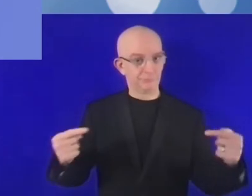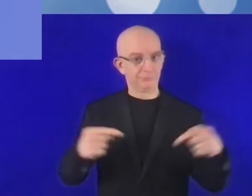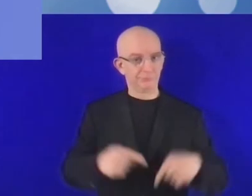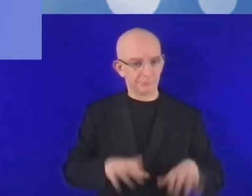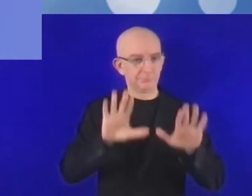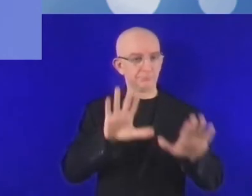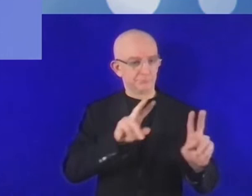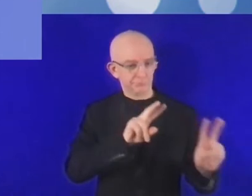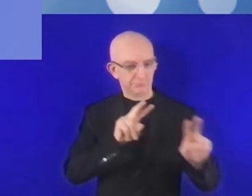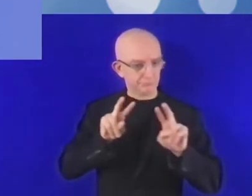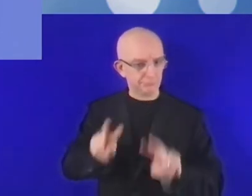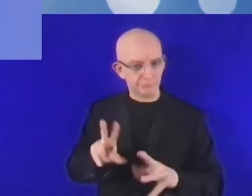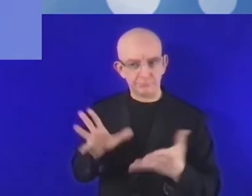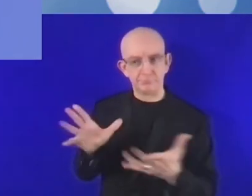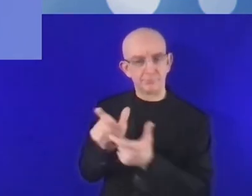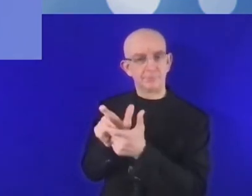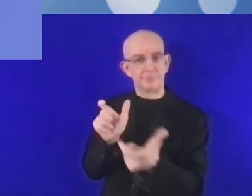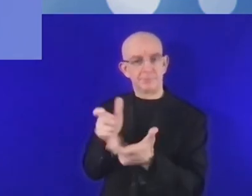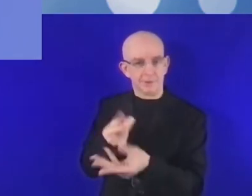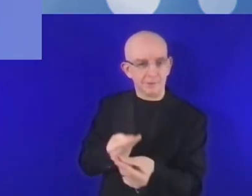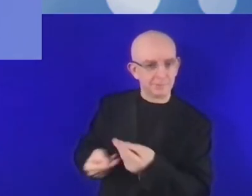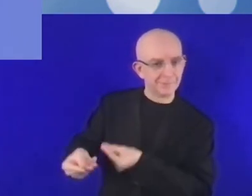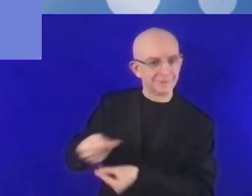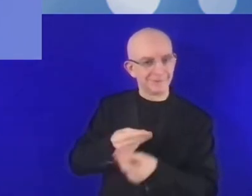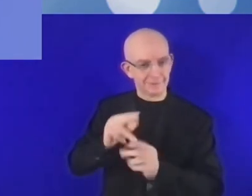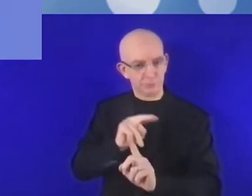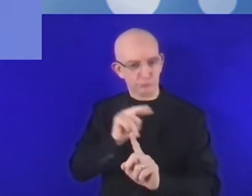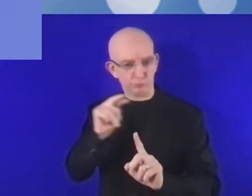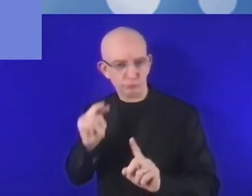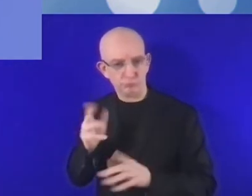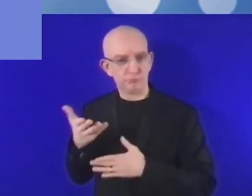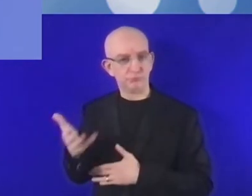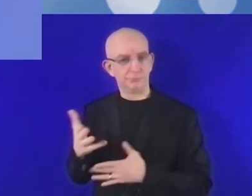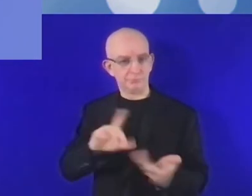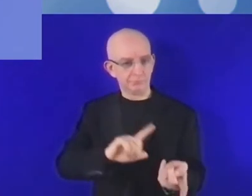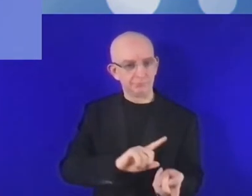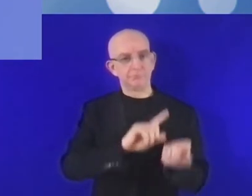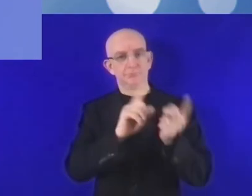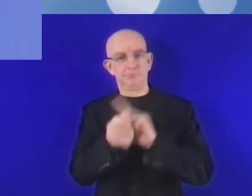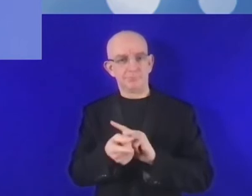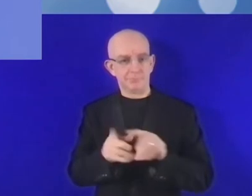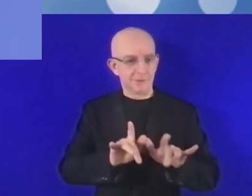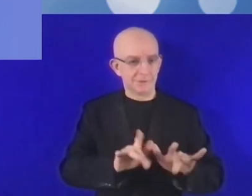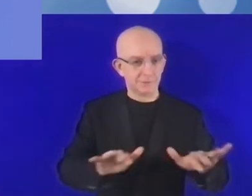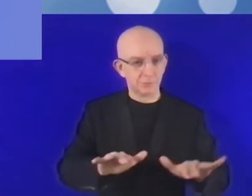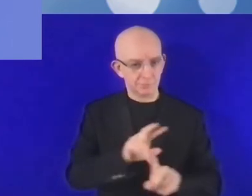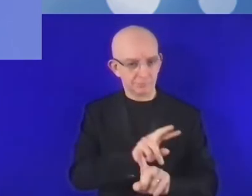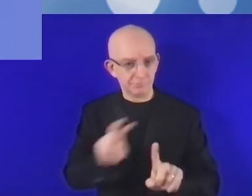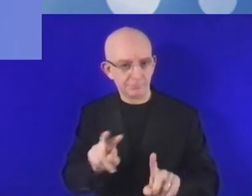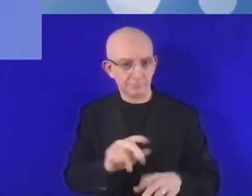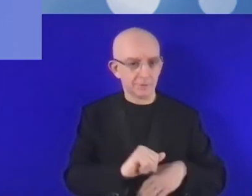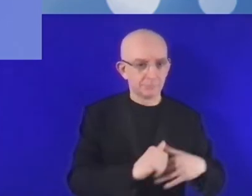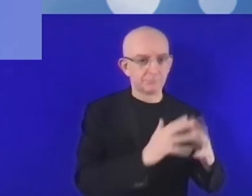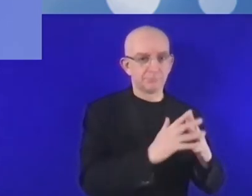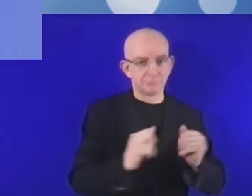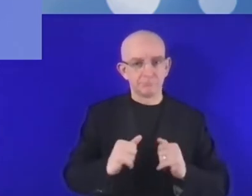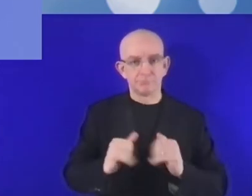startups as well as small and medium-sized companies they pray play really very important and extremely important role in digital